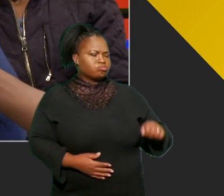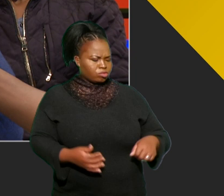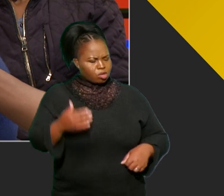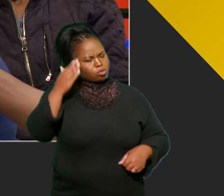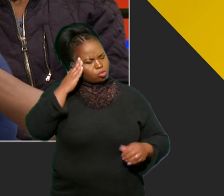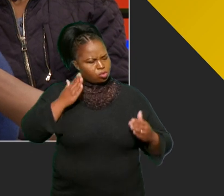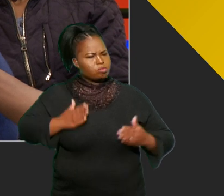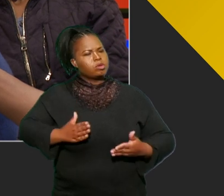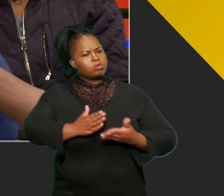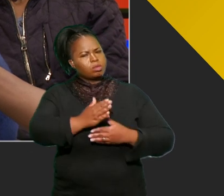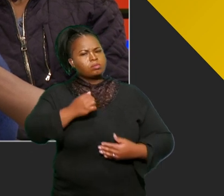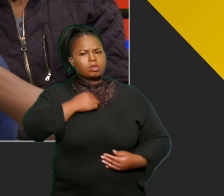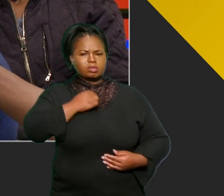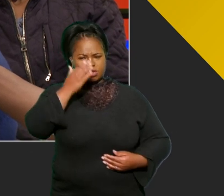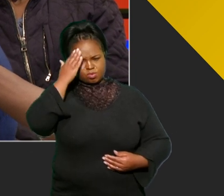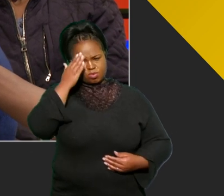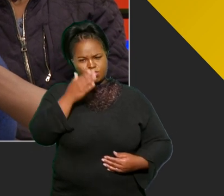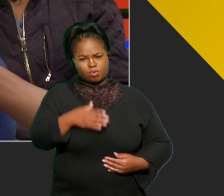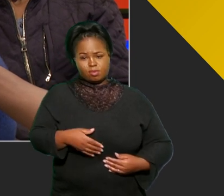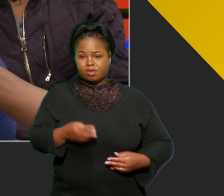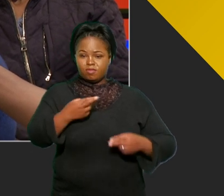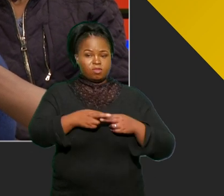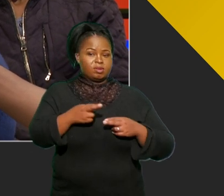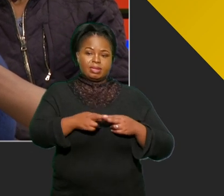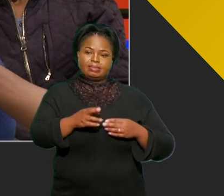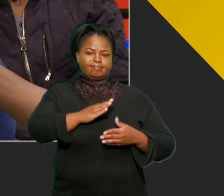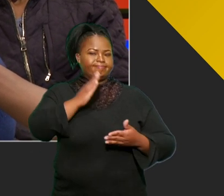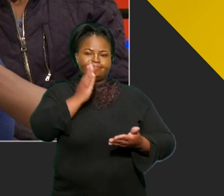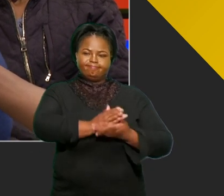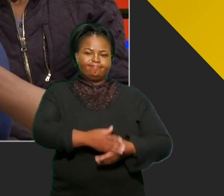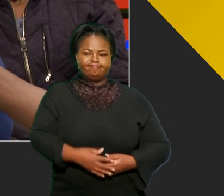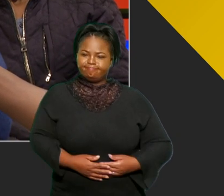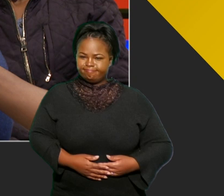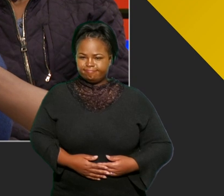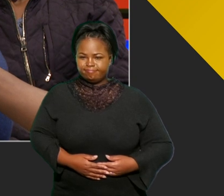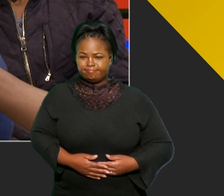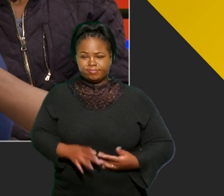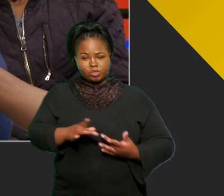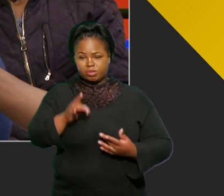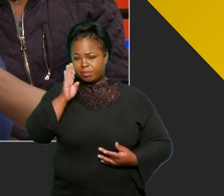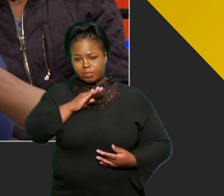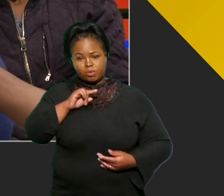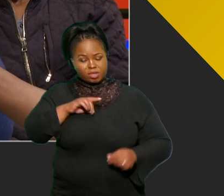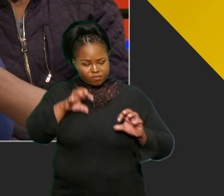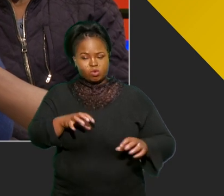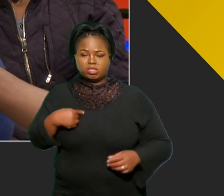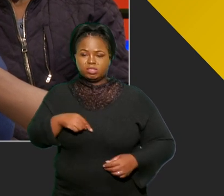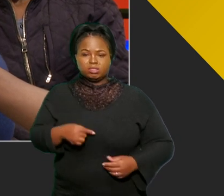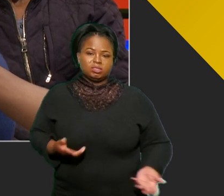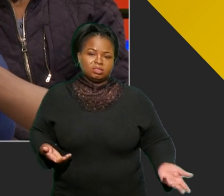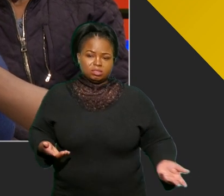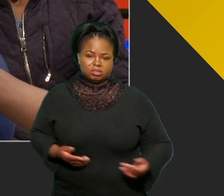rights, but for rent, I'm not choice because I've bar hotel la mo renti or